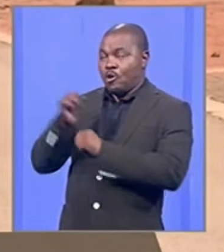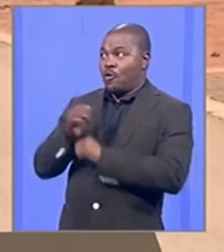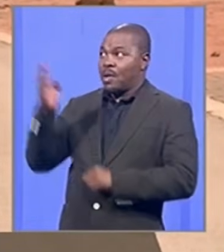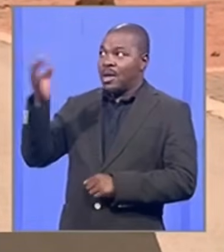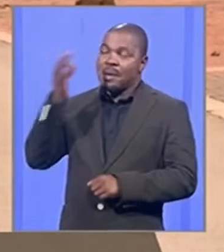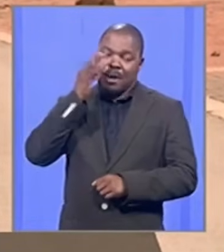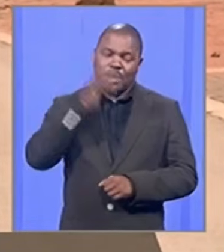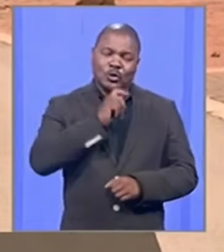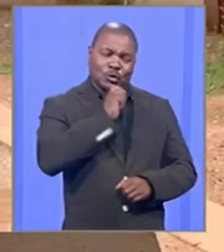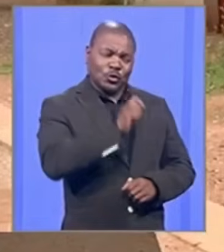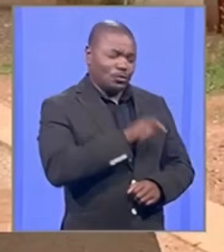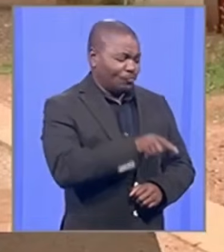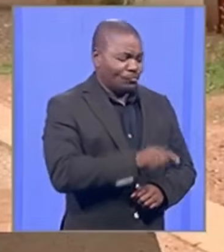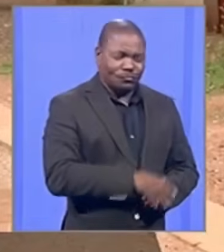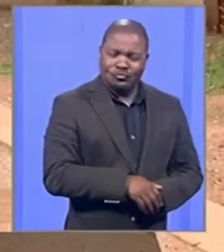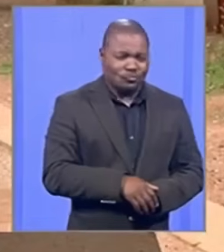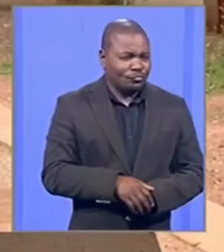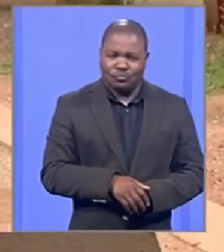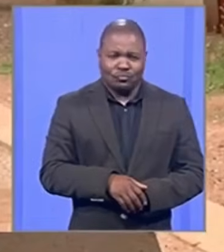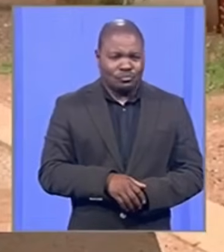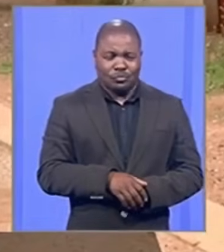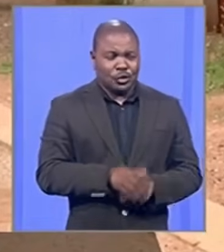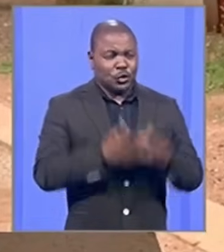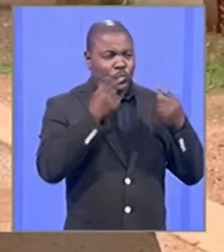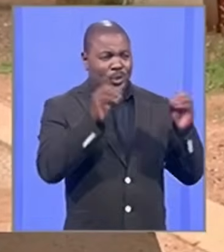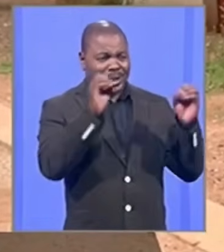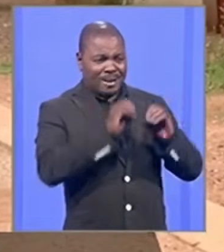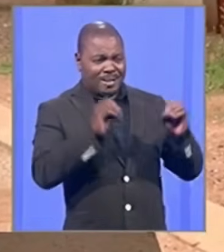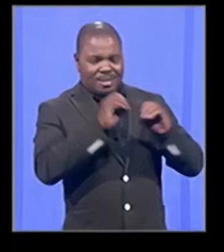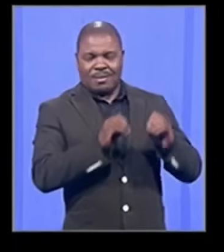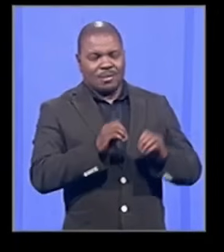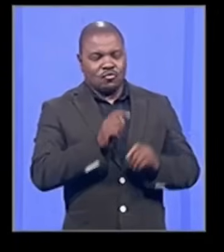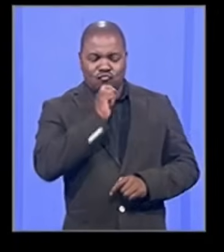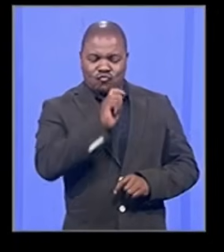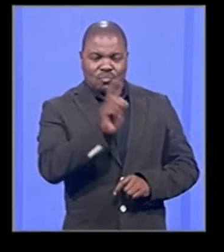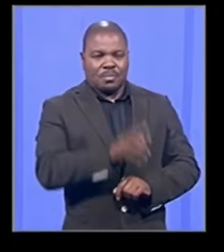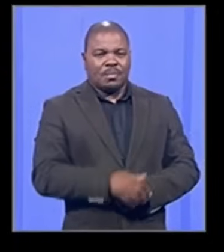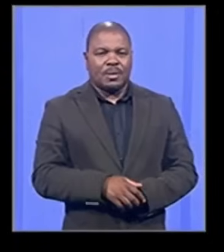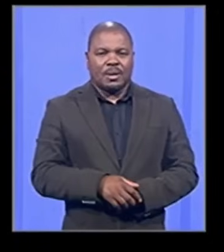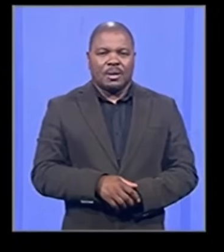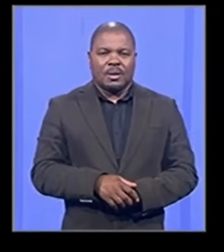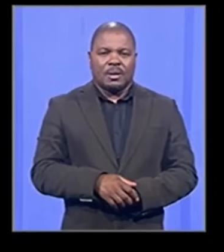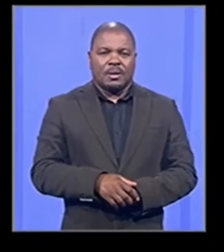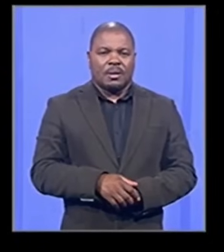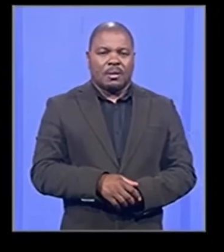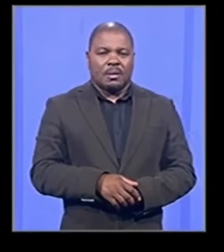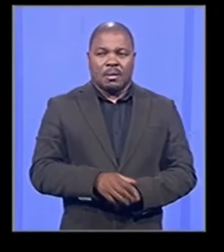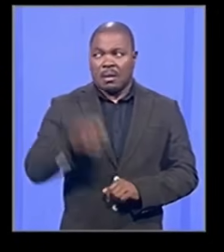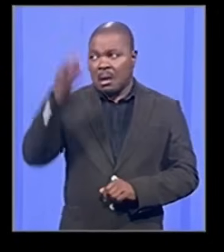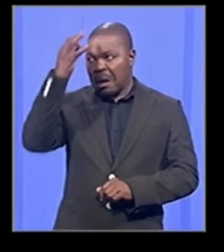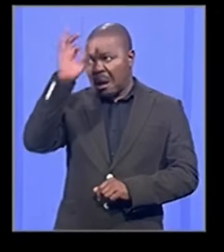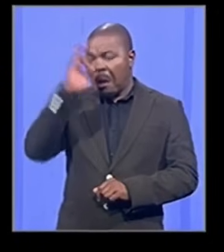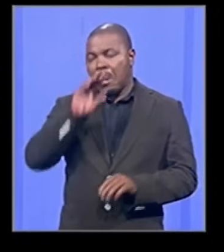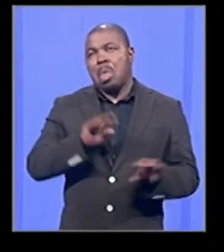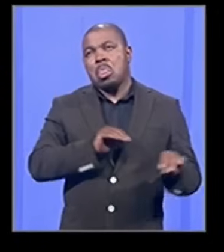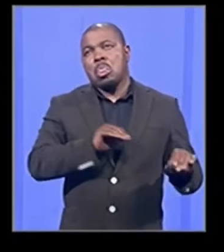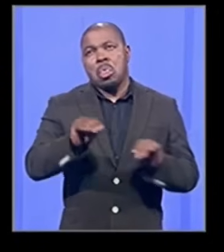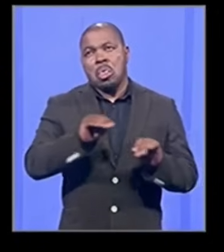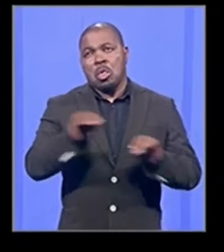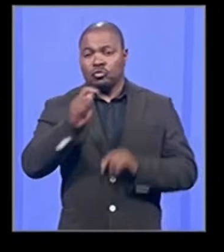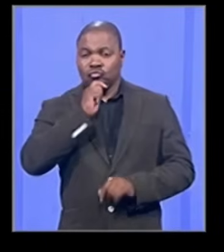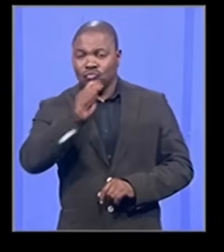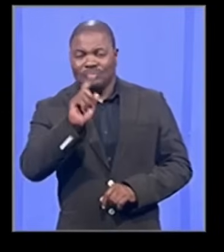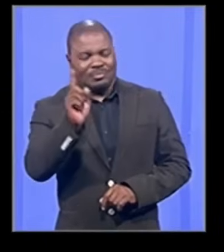se nnete gore go fihlela ga jwale ga go so ebe le tharollo. Ga se boammaaruri gore puso e ntse e goga maoto mo go